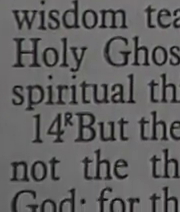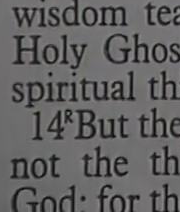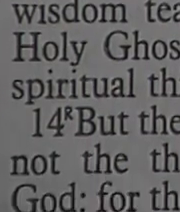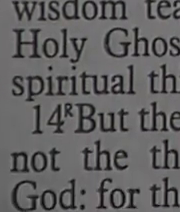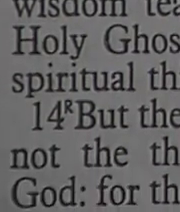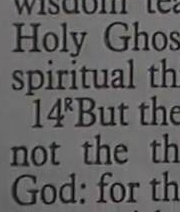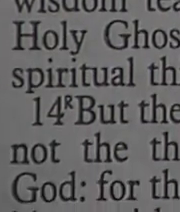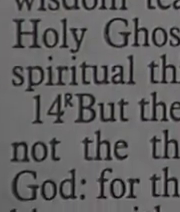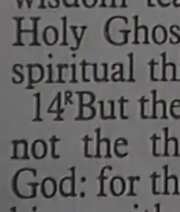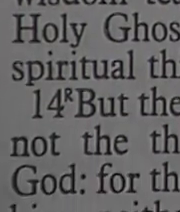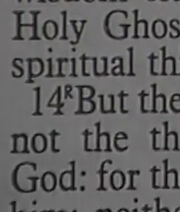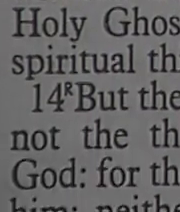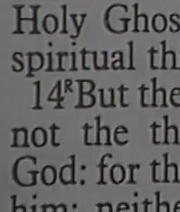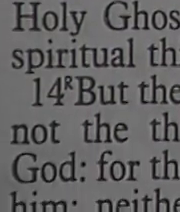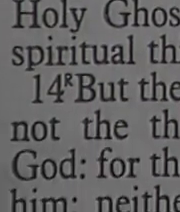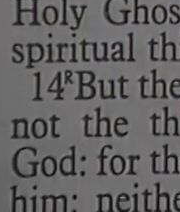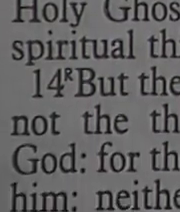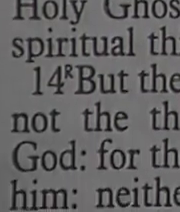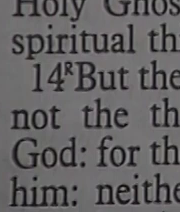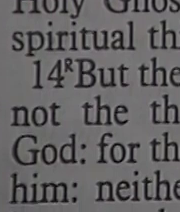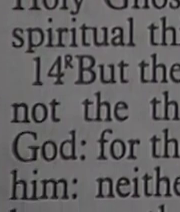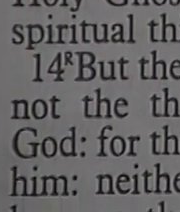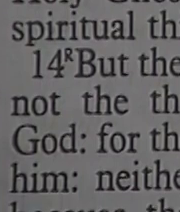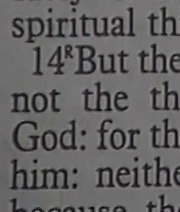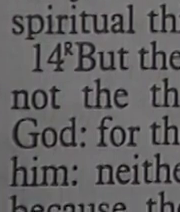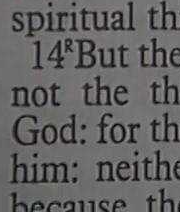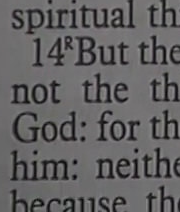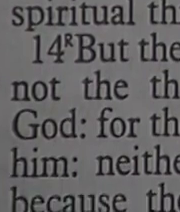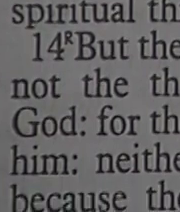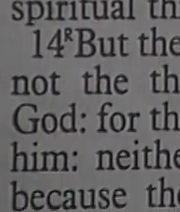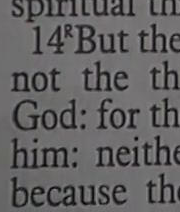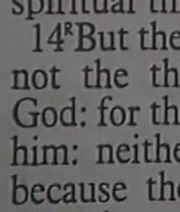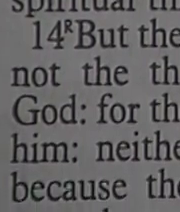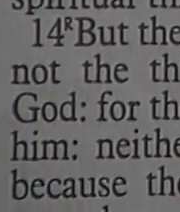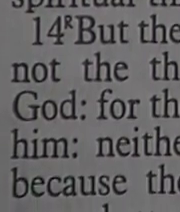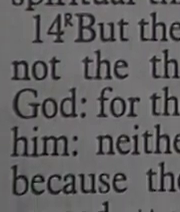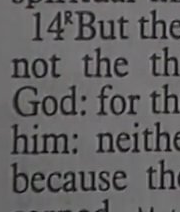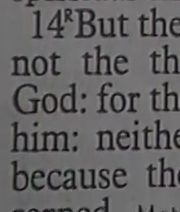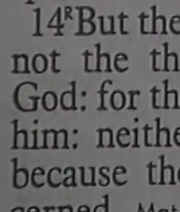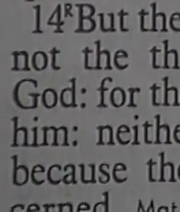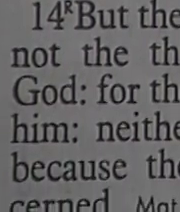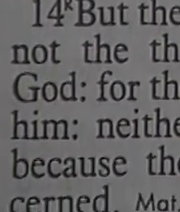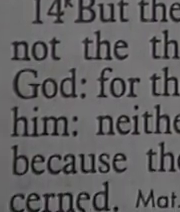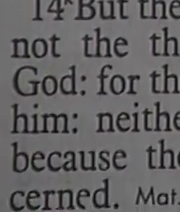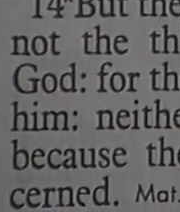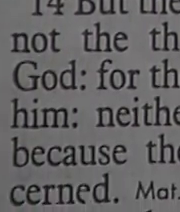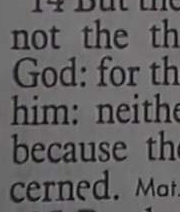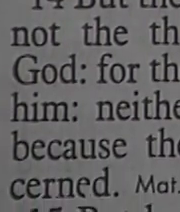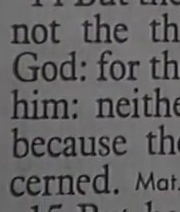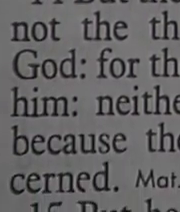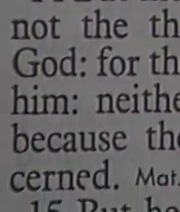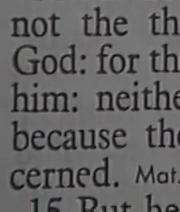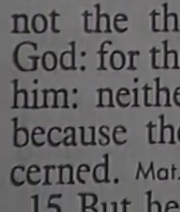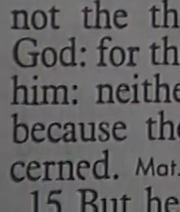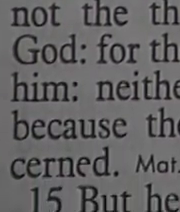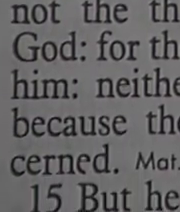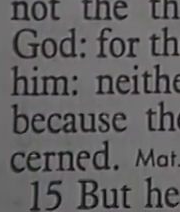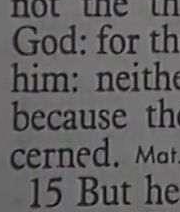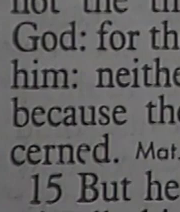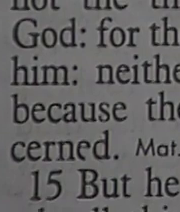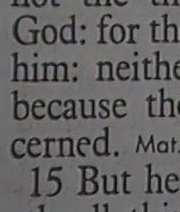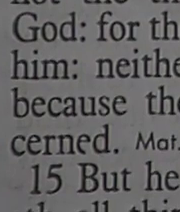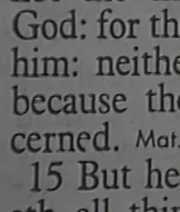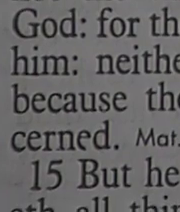us of God. Which things also we speak, not in the words which man's wisdom teacheth, but which the Holy Ghost